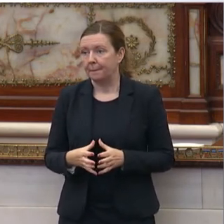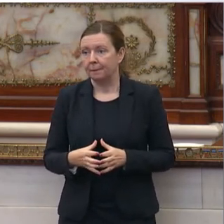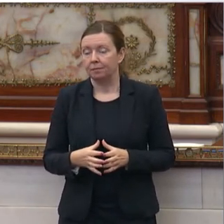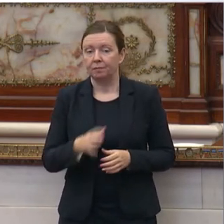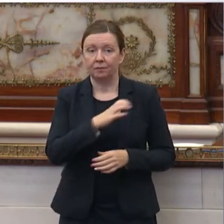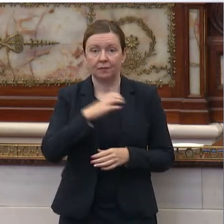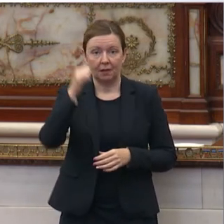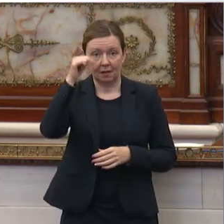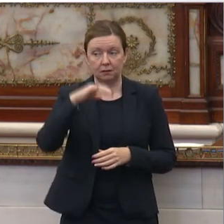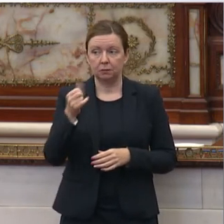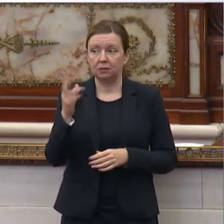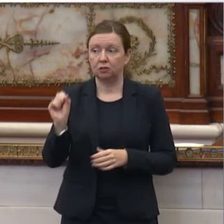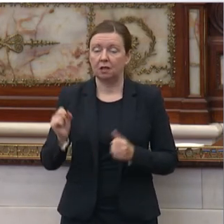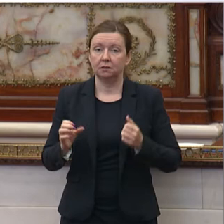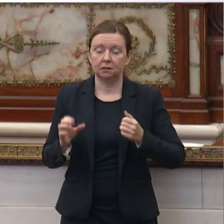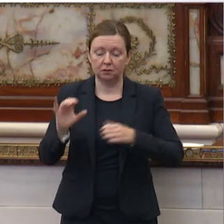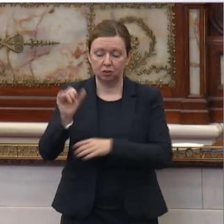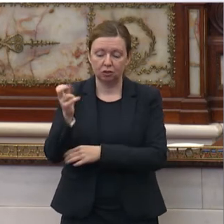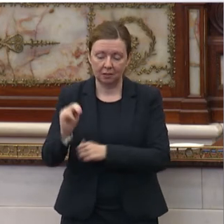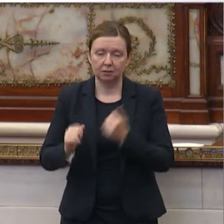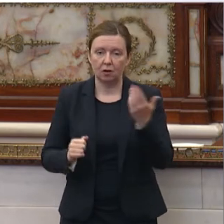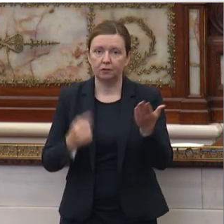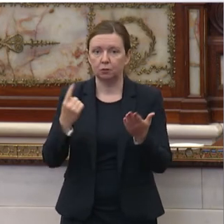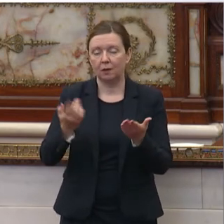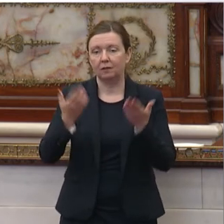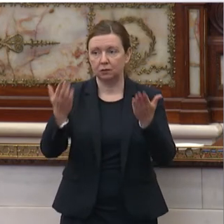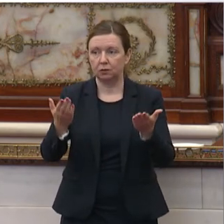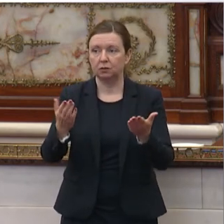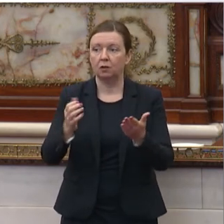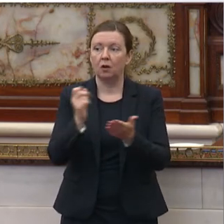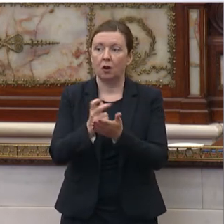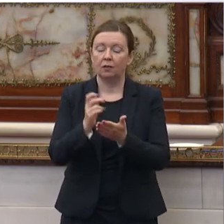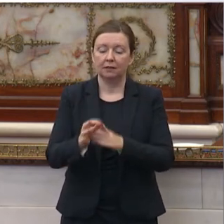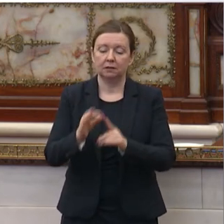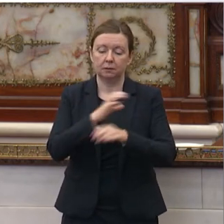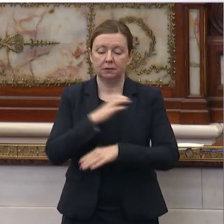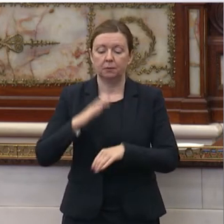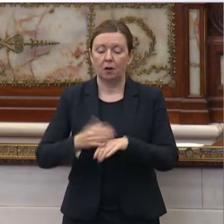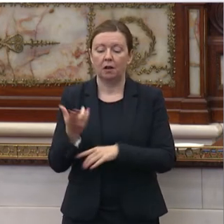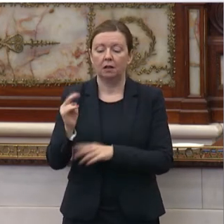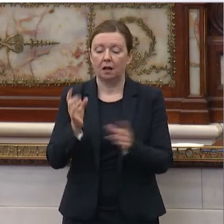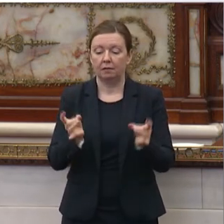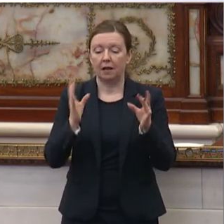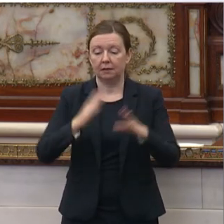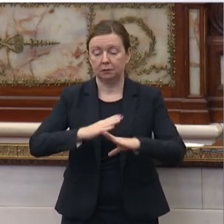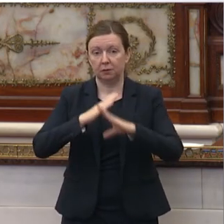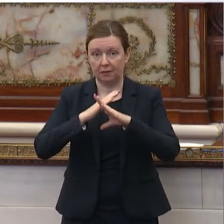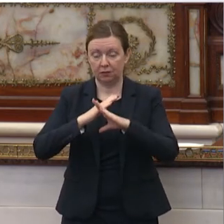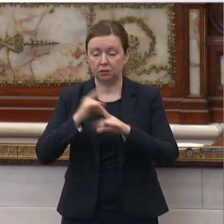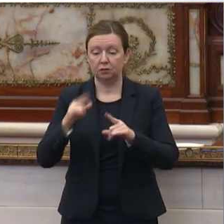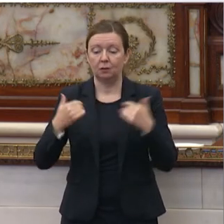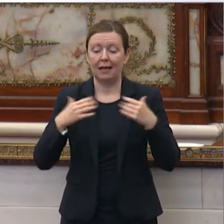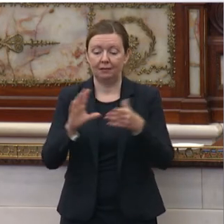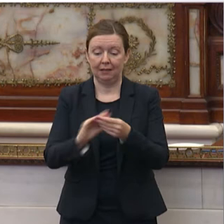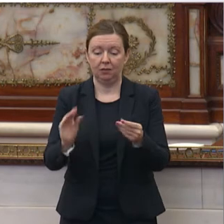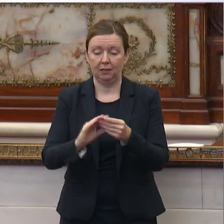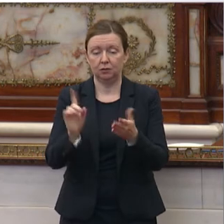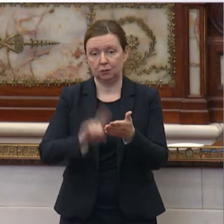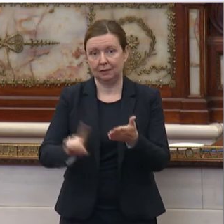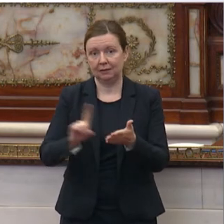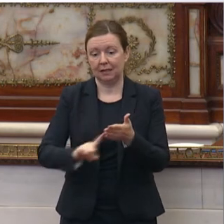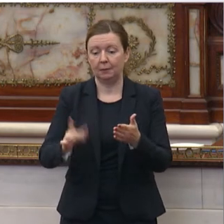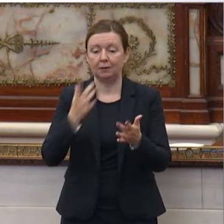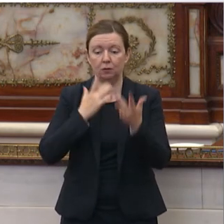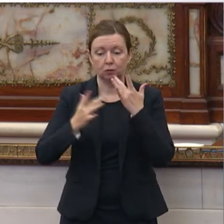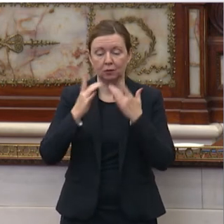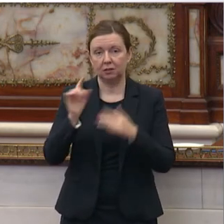Councilman Johnson offers one resolution, entitled a resolution authorizing the Special Committee on Gun Violence Prevention to conduct hearings to examine the shortage